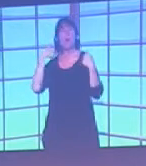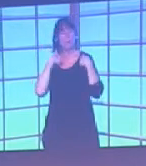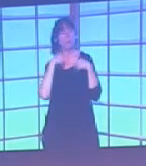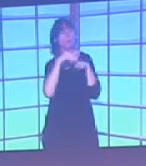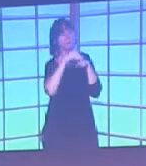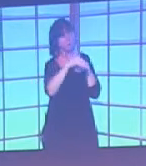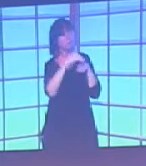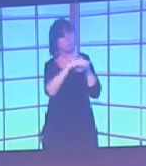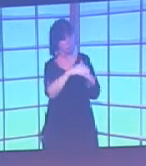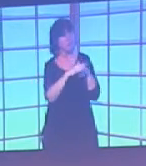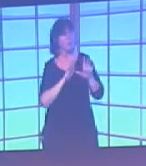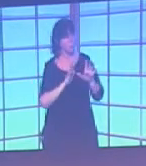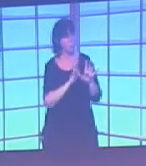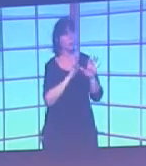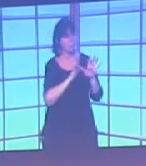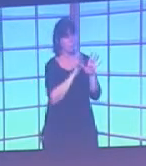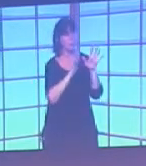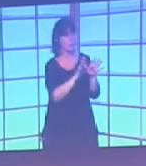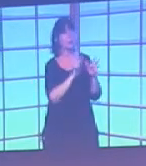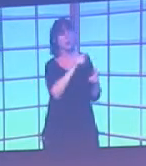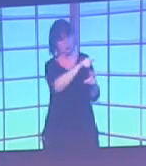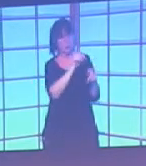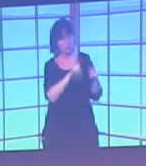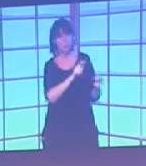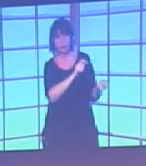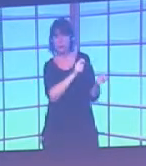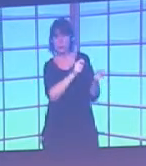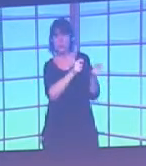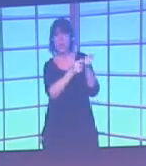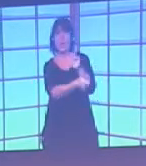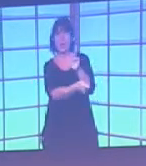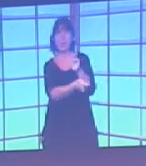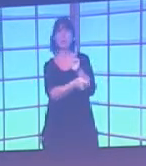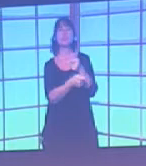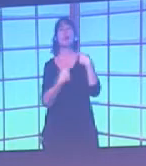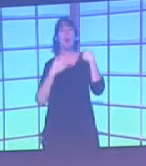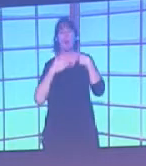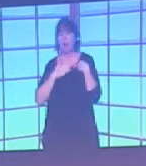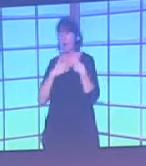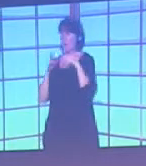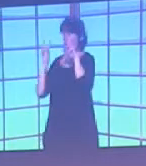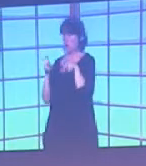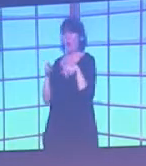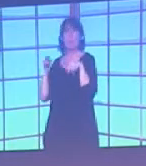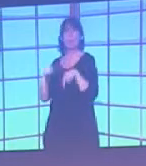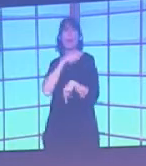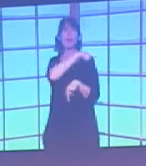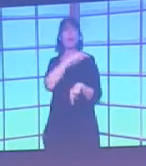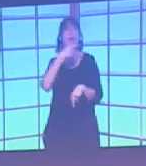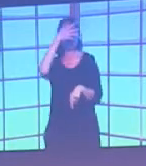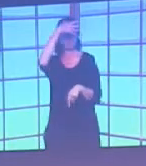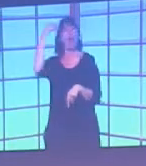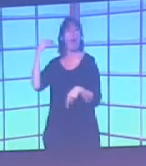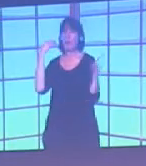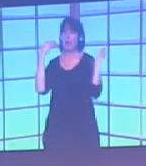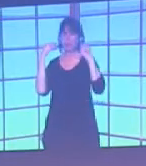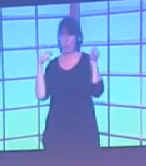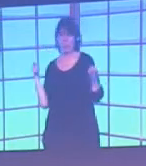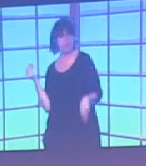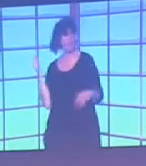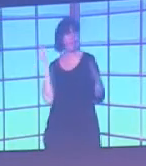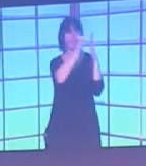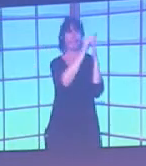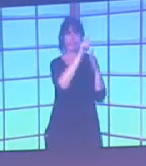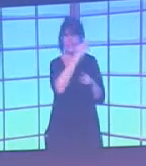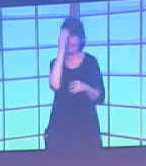pushing for change, and most importantly, making sure we keep our topic really at the top of everybody's agenda, because in a day-to-day